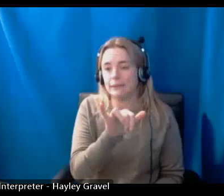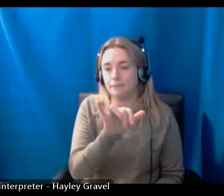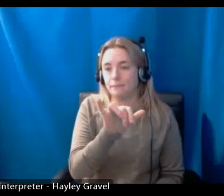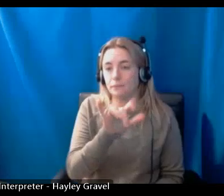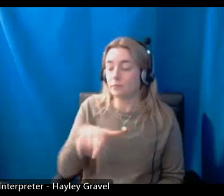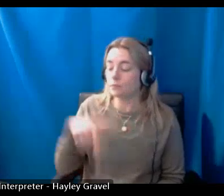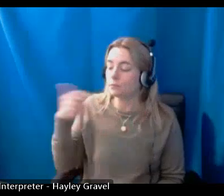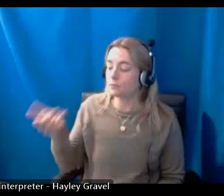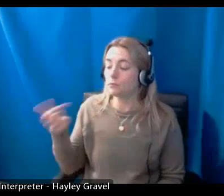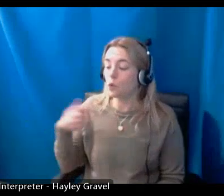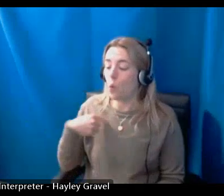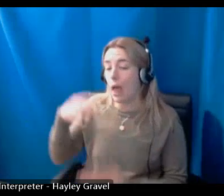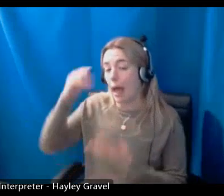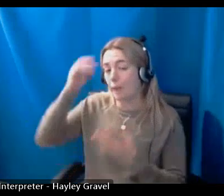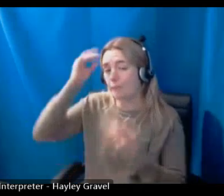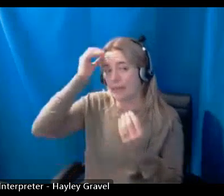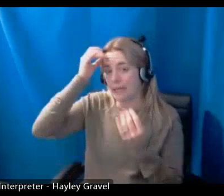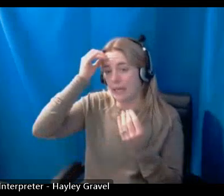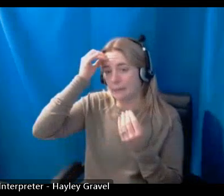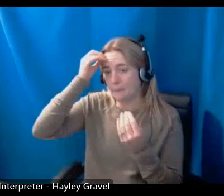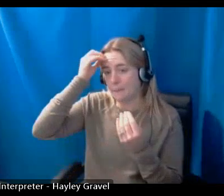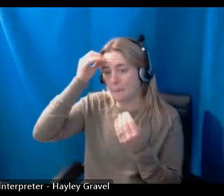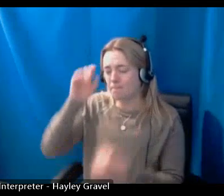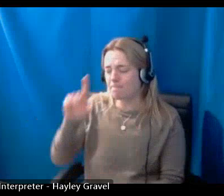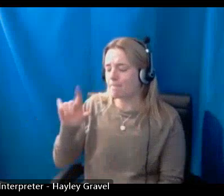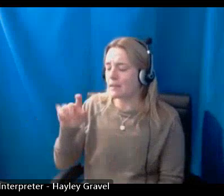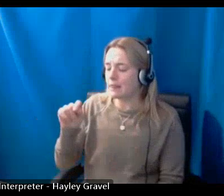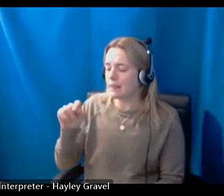Excuse me. I'm thinking as far as the literature review goes,